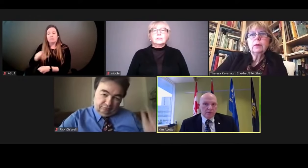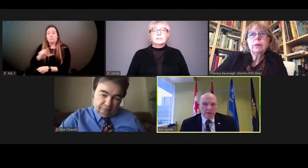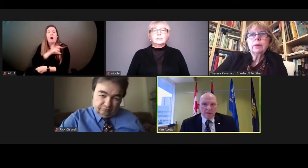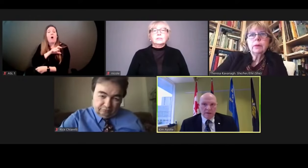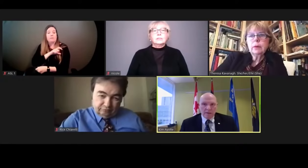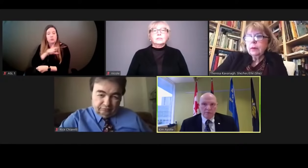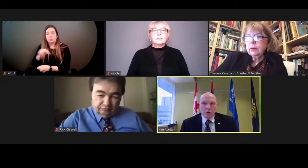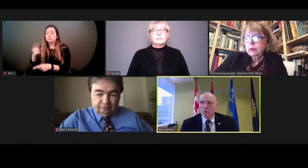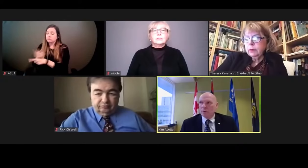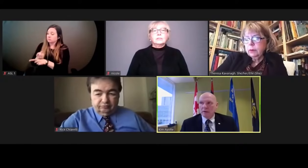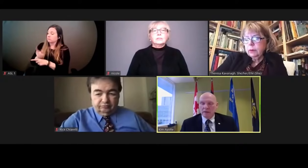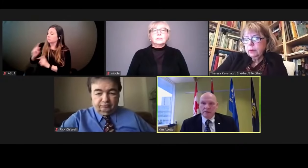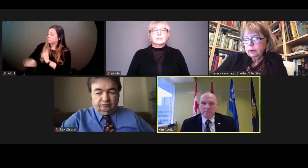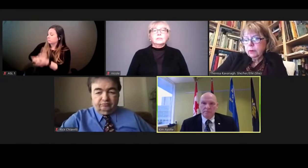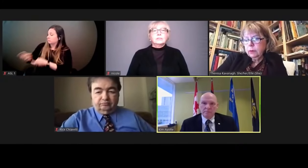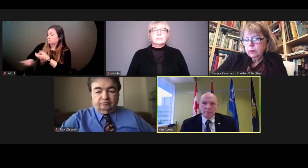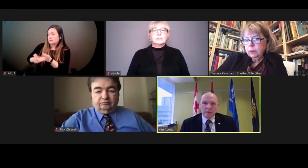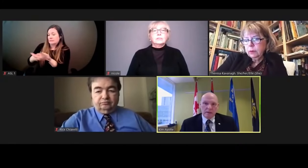another two